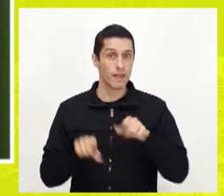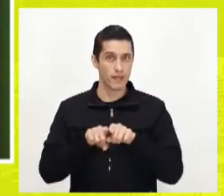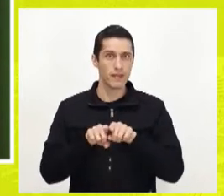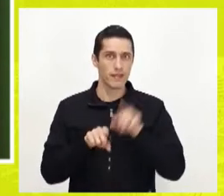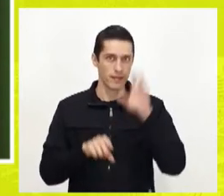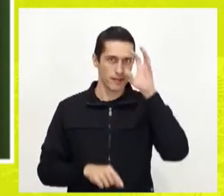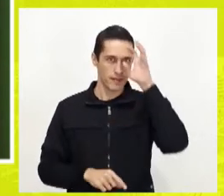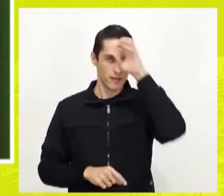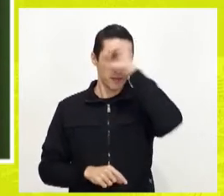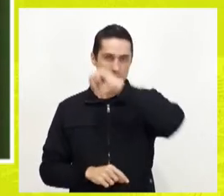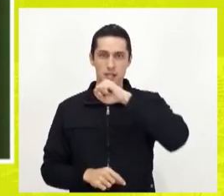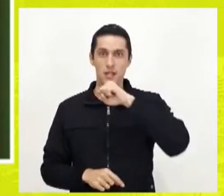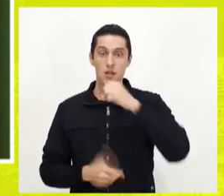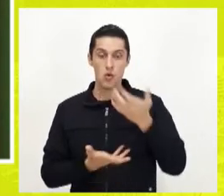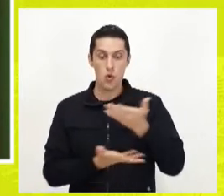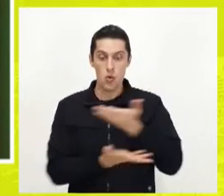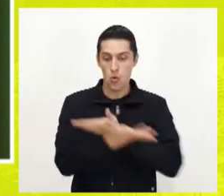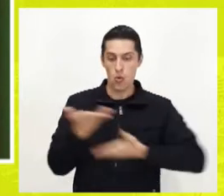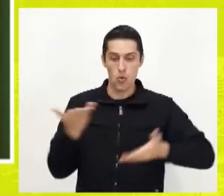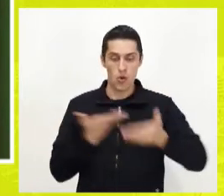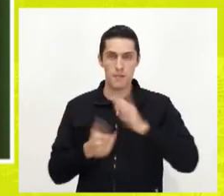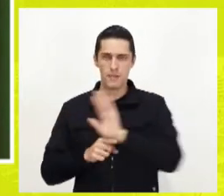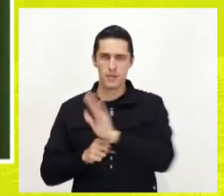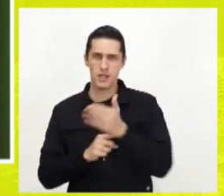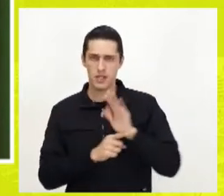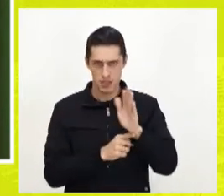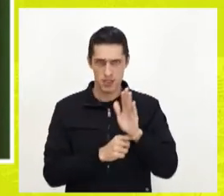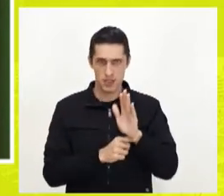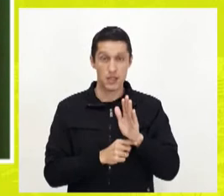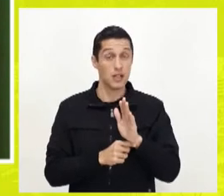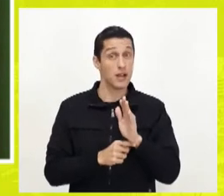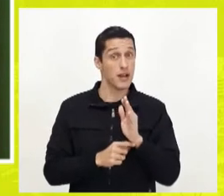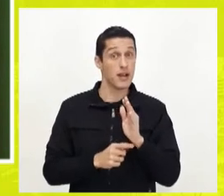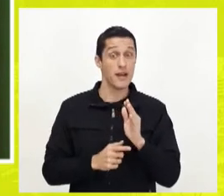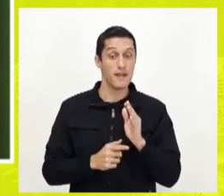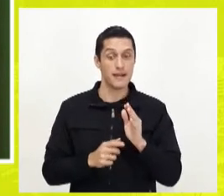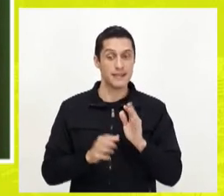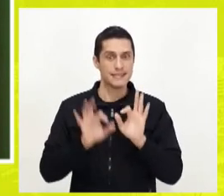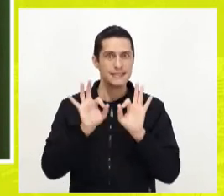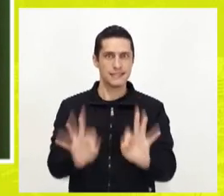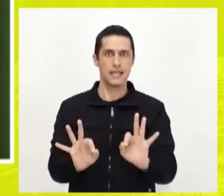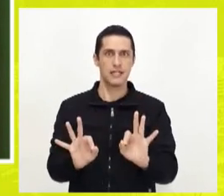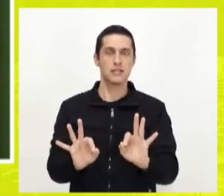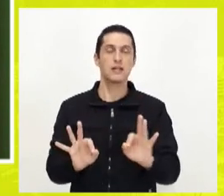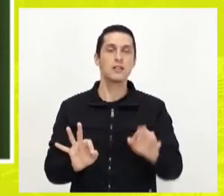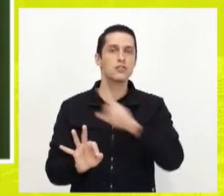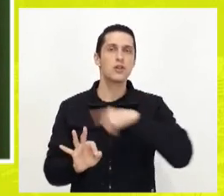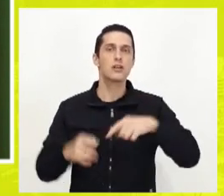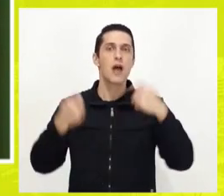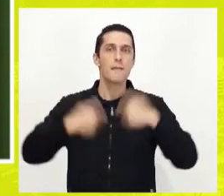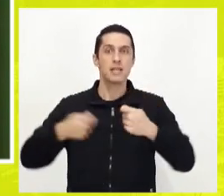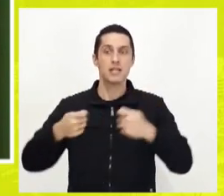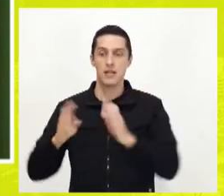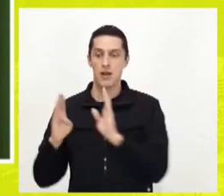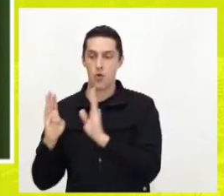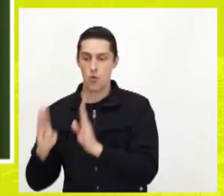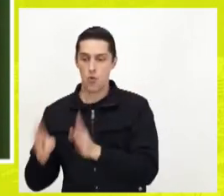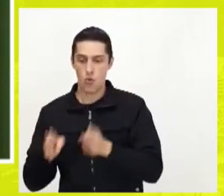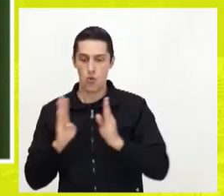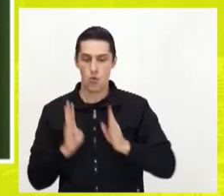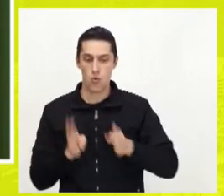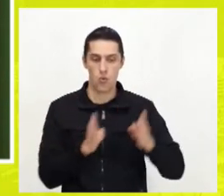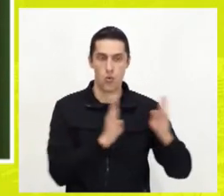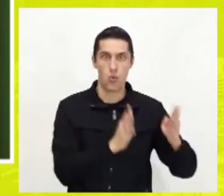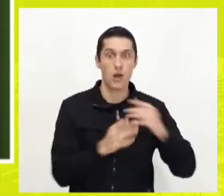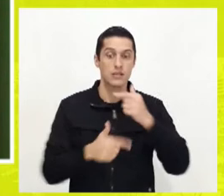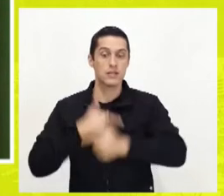learned that for a collaboration to be effective we must define workflows